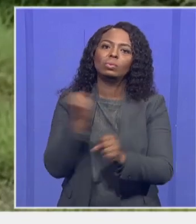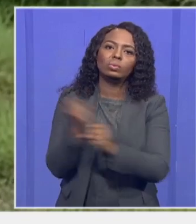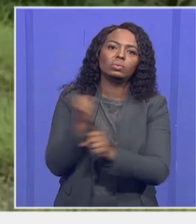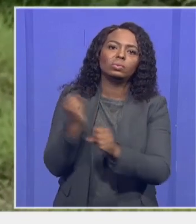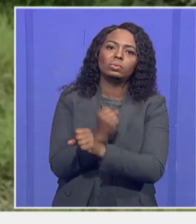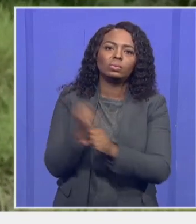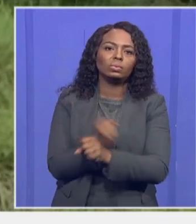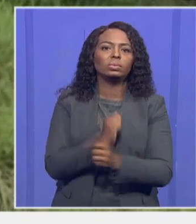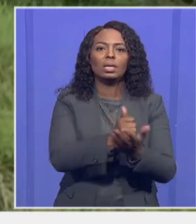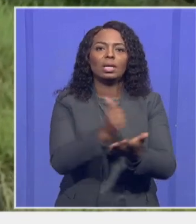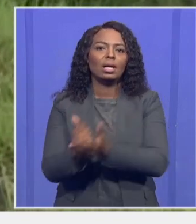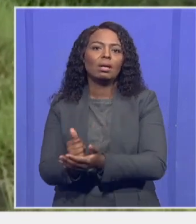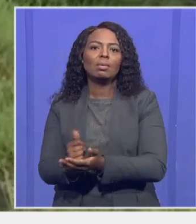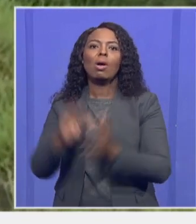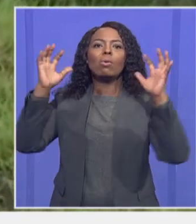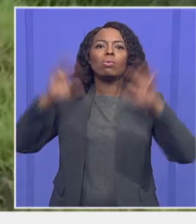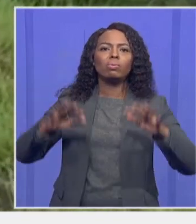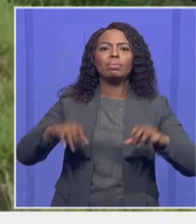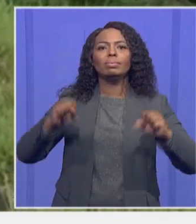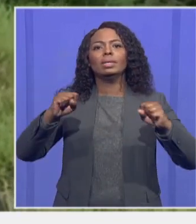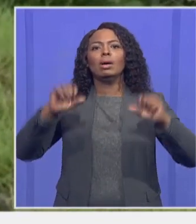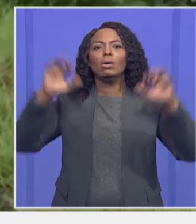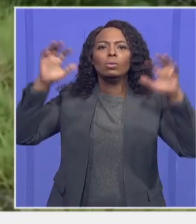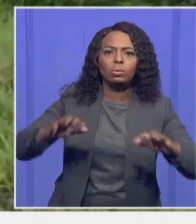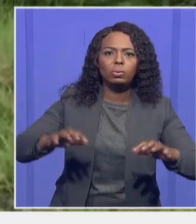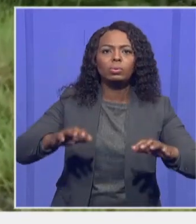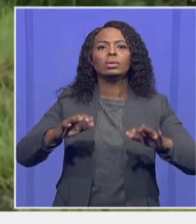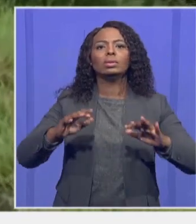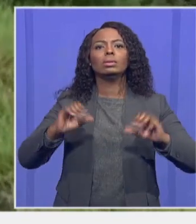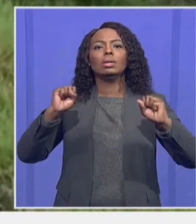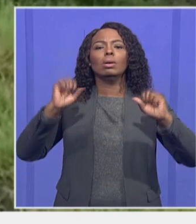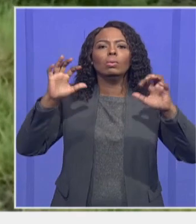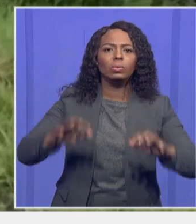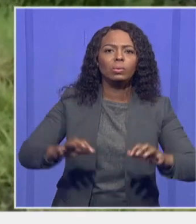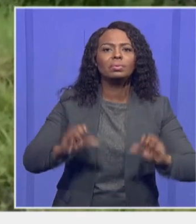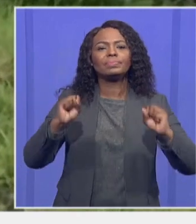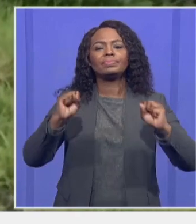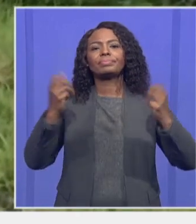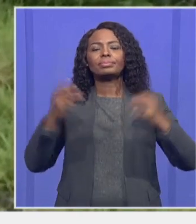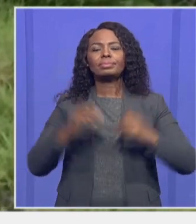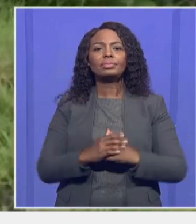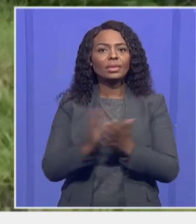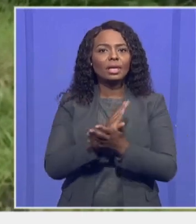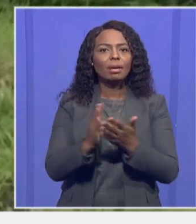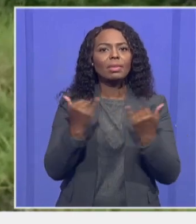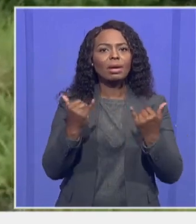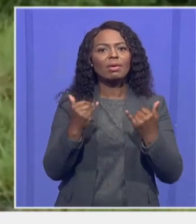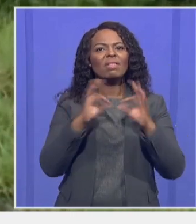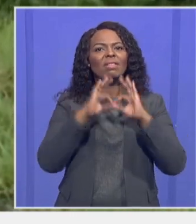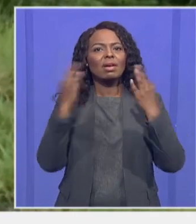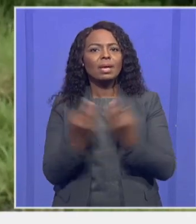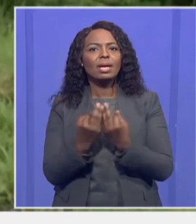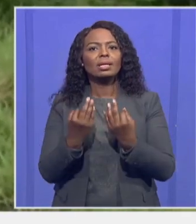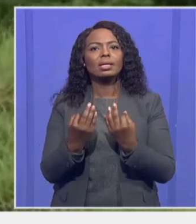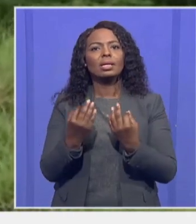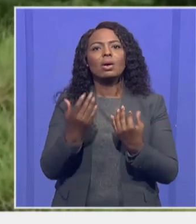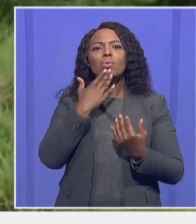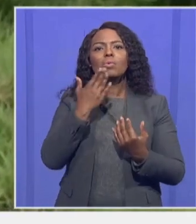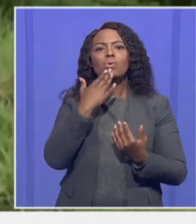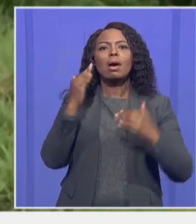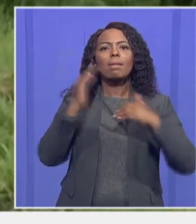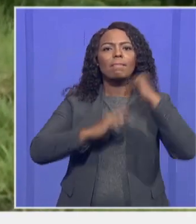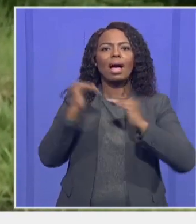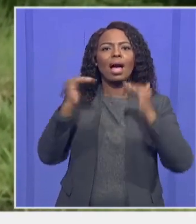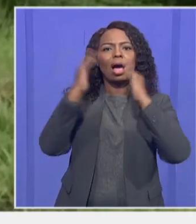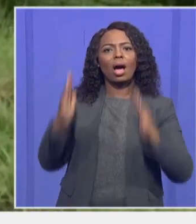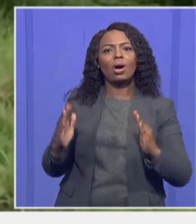do the work. He also made mention of the fact that many families which have built actually on areas that are unsafe